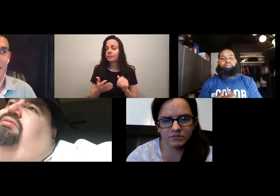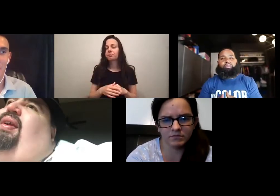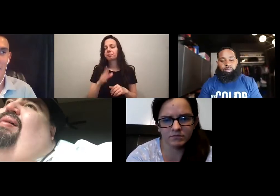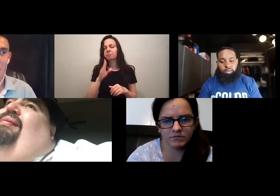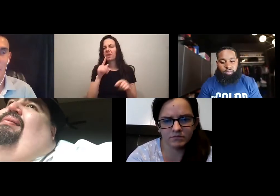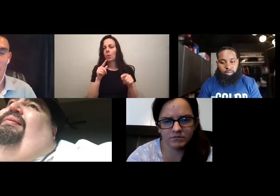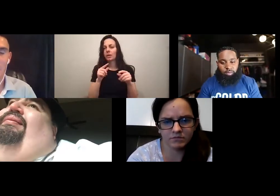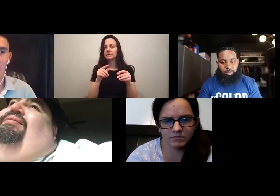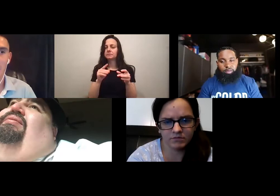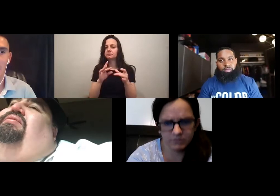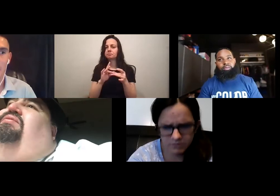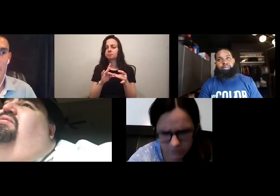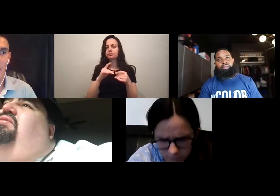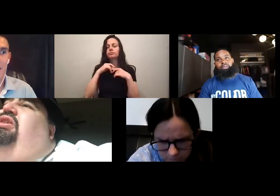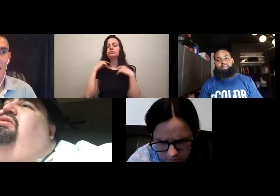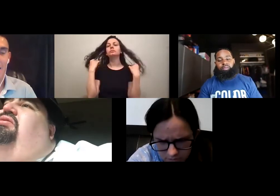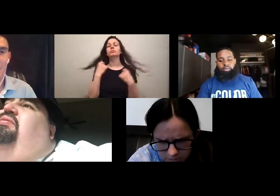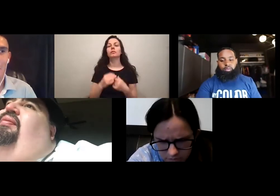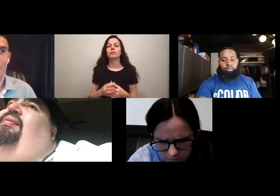and harken it back to my childhood days.